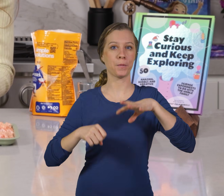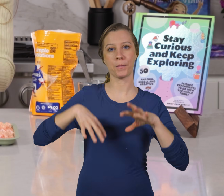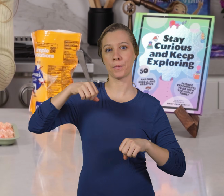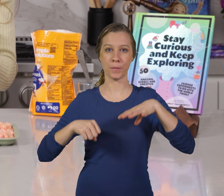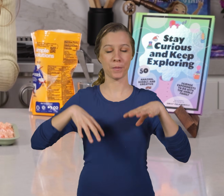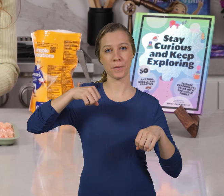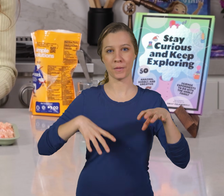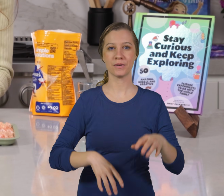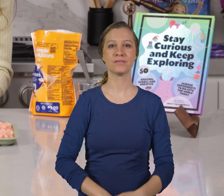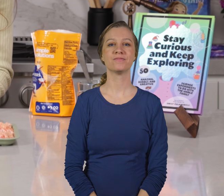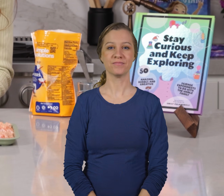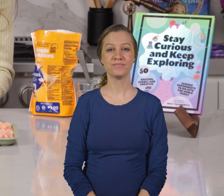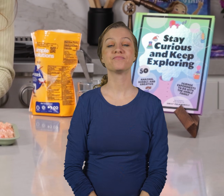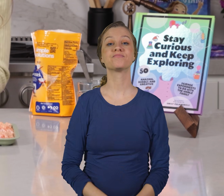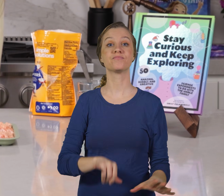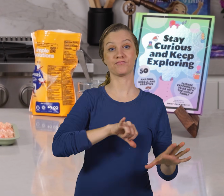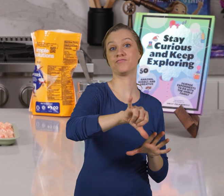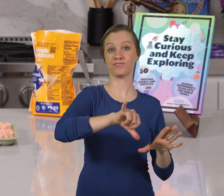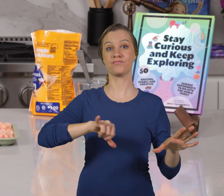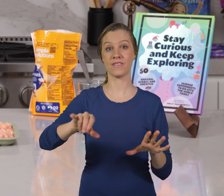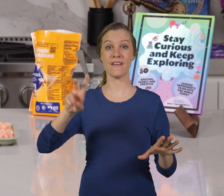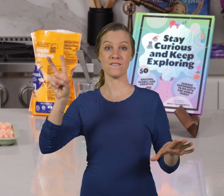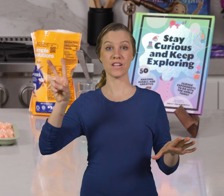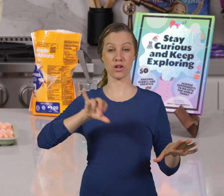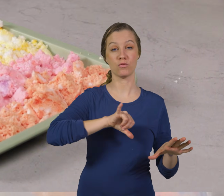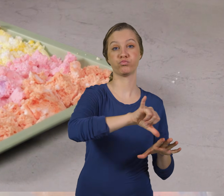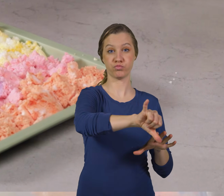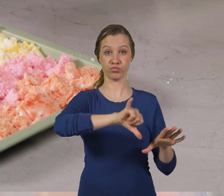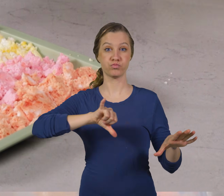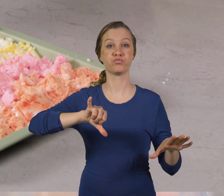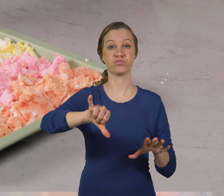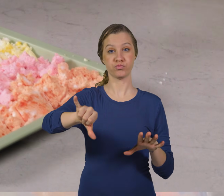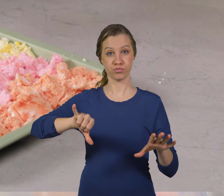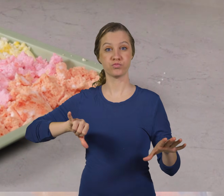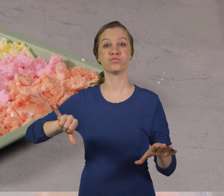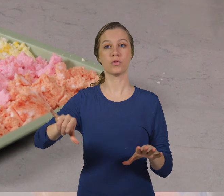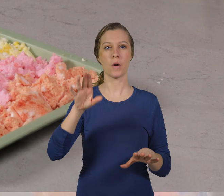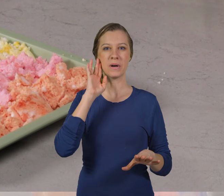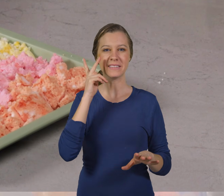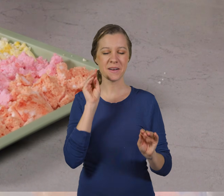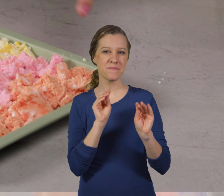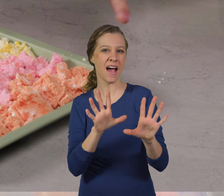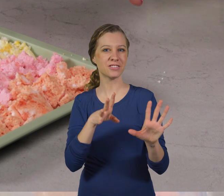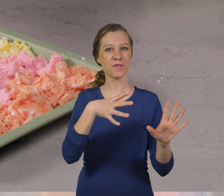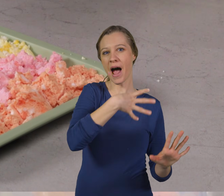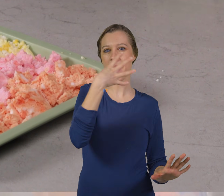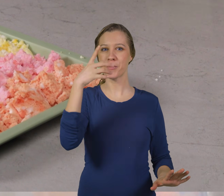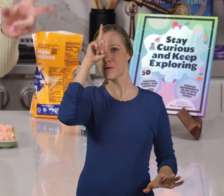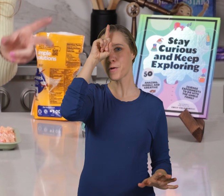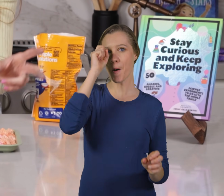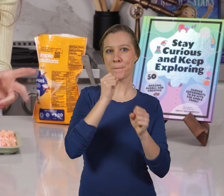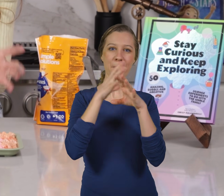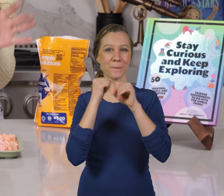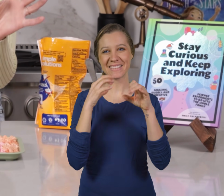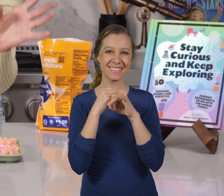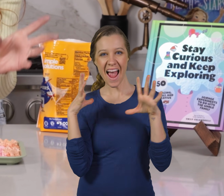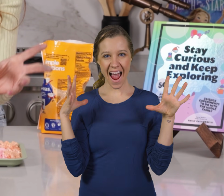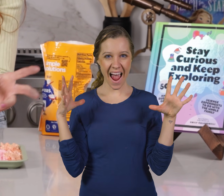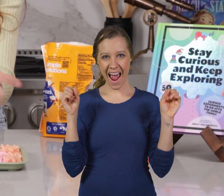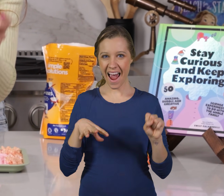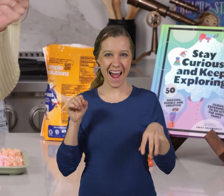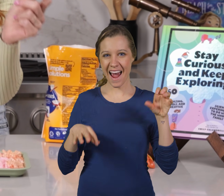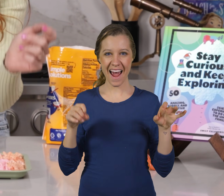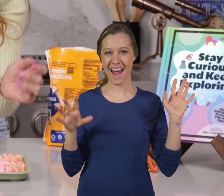carbon dioxide bubbles. And so when you pour over the vinegar, you will see your